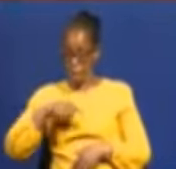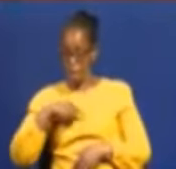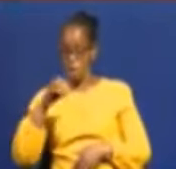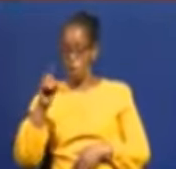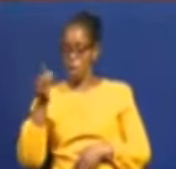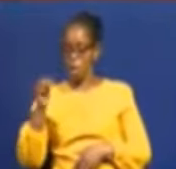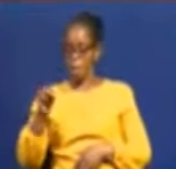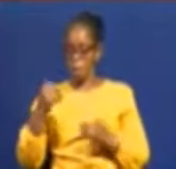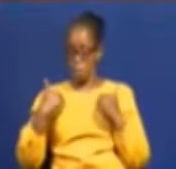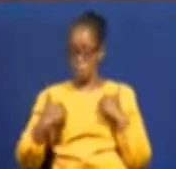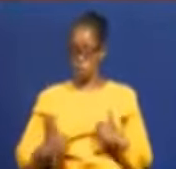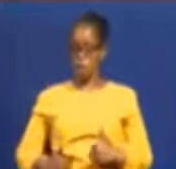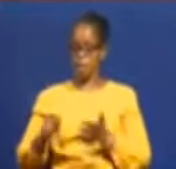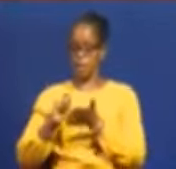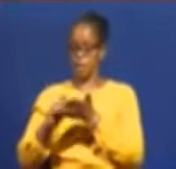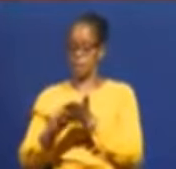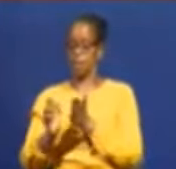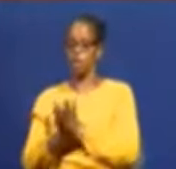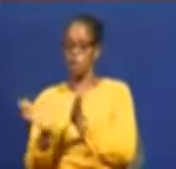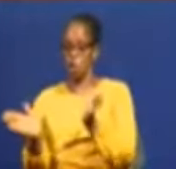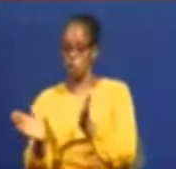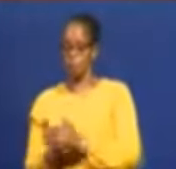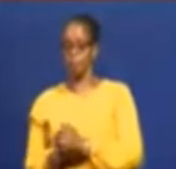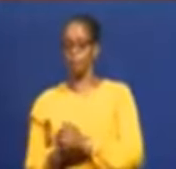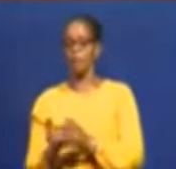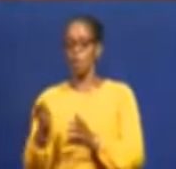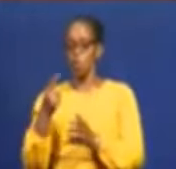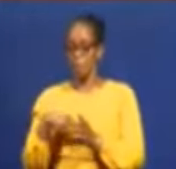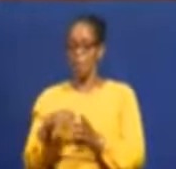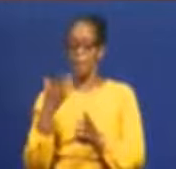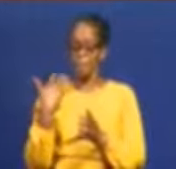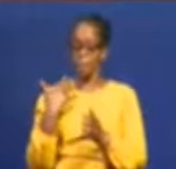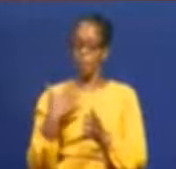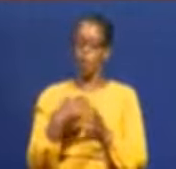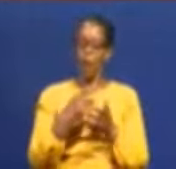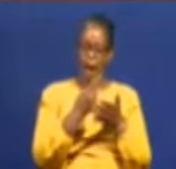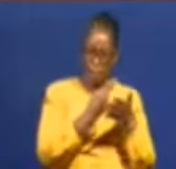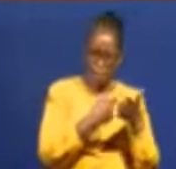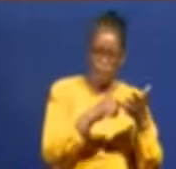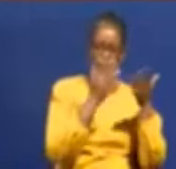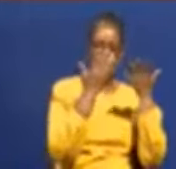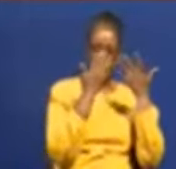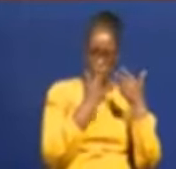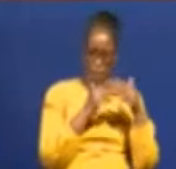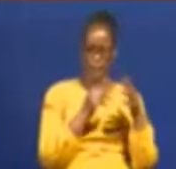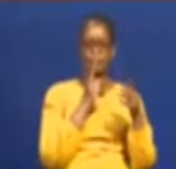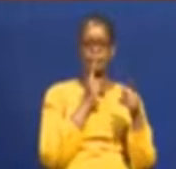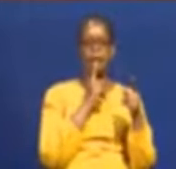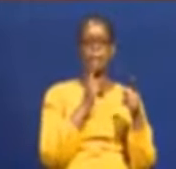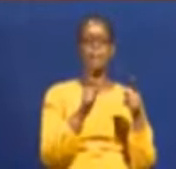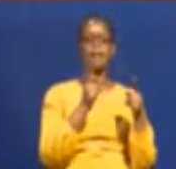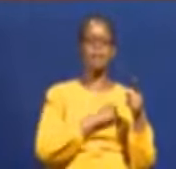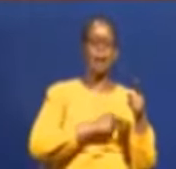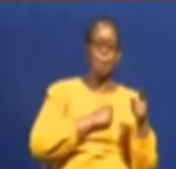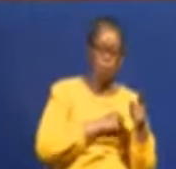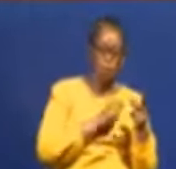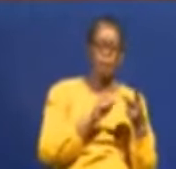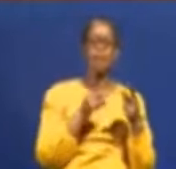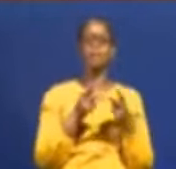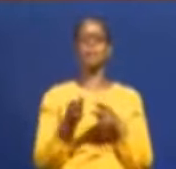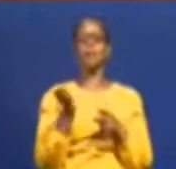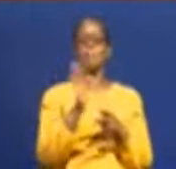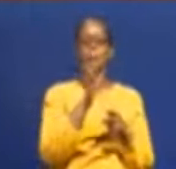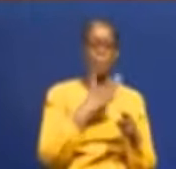Secretary General, if these issues that we passed here on apologies and compensation for victims and an end